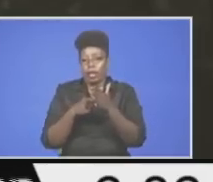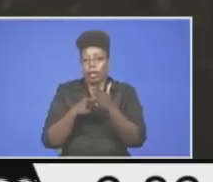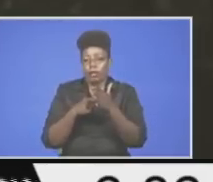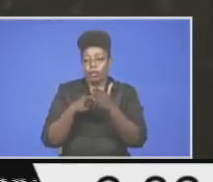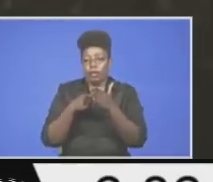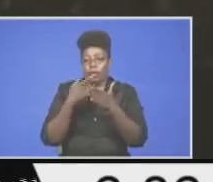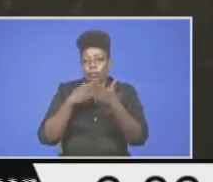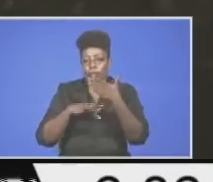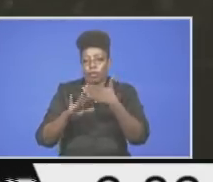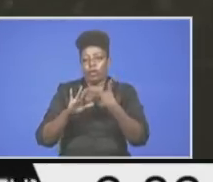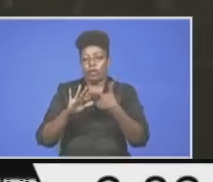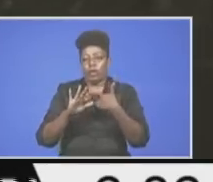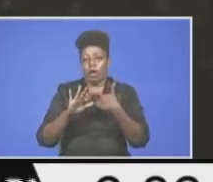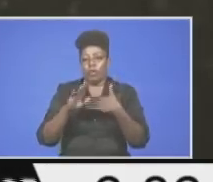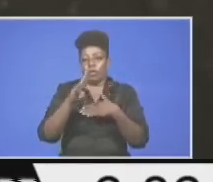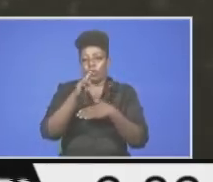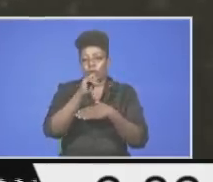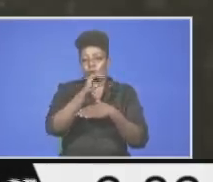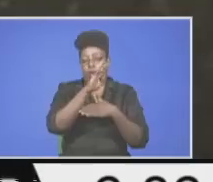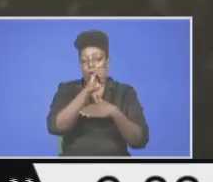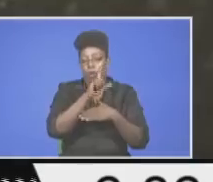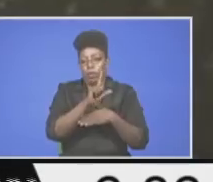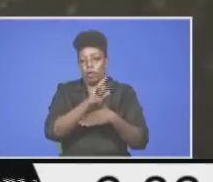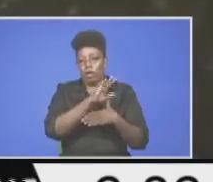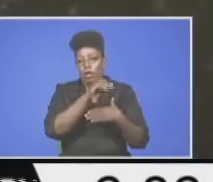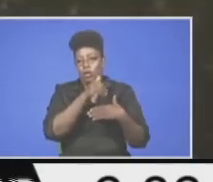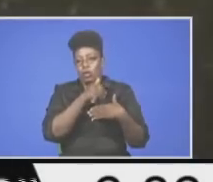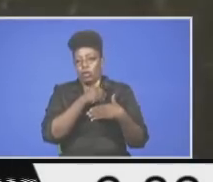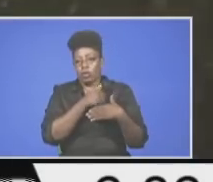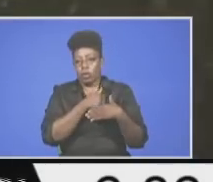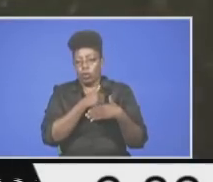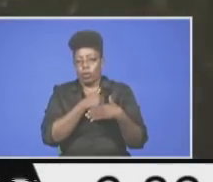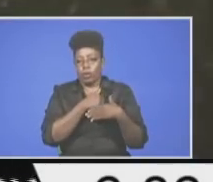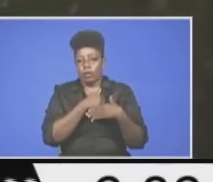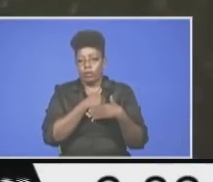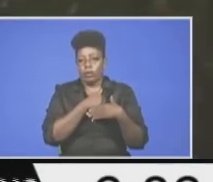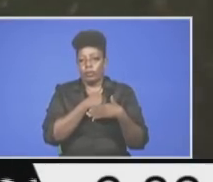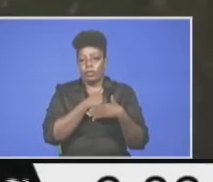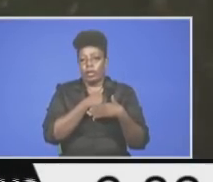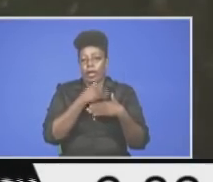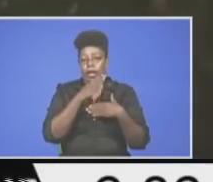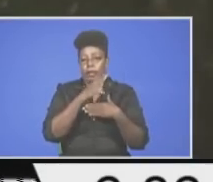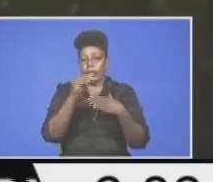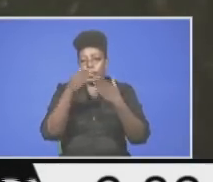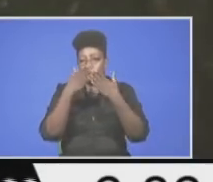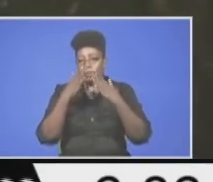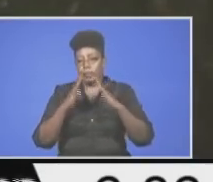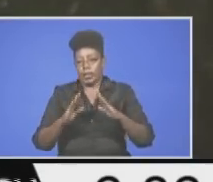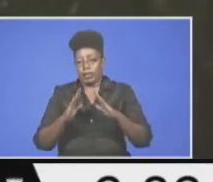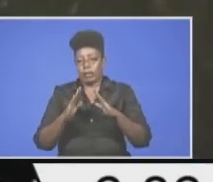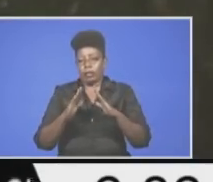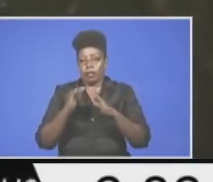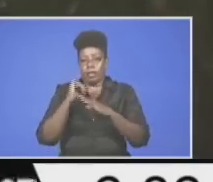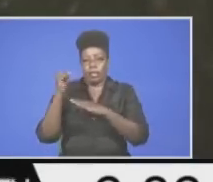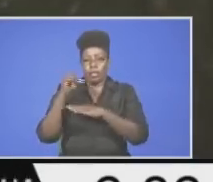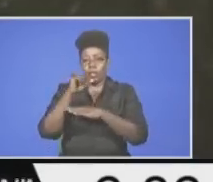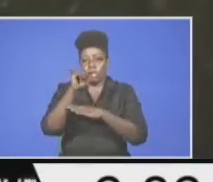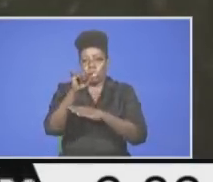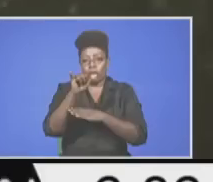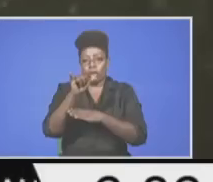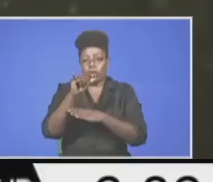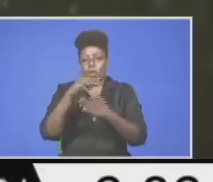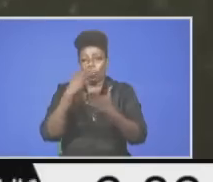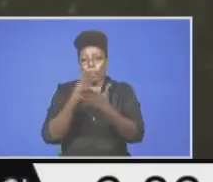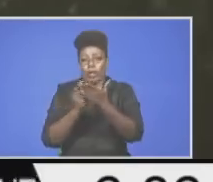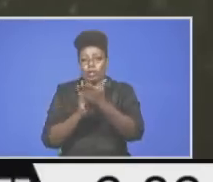noble soul whose witness to reconciliation and peace is an eternal wellspring